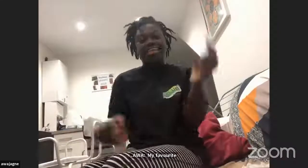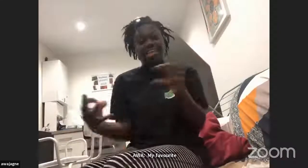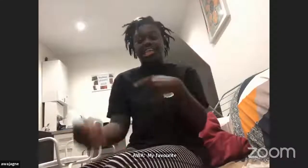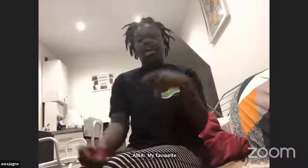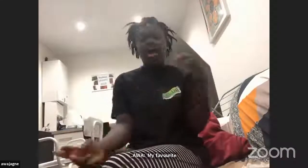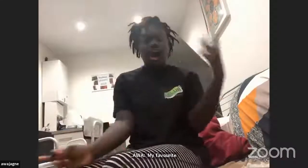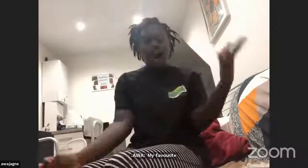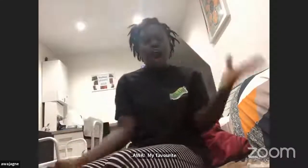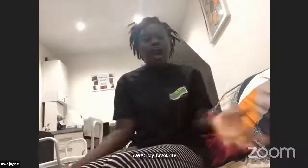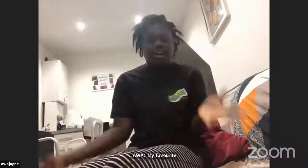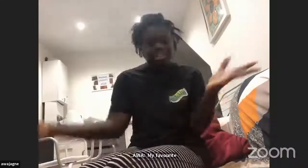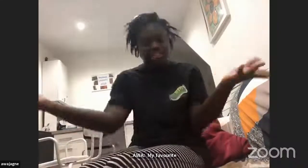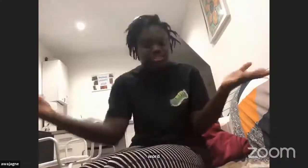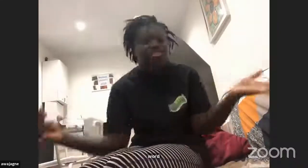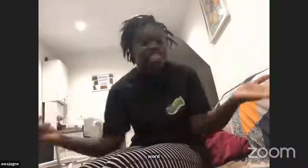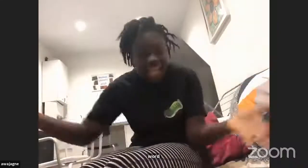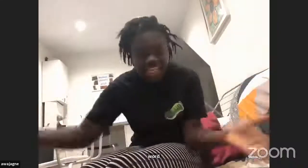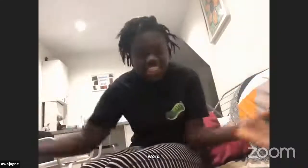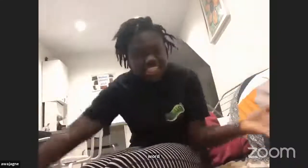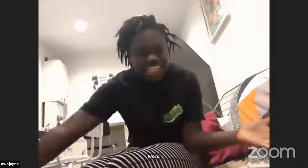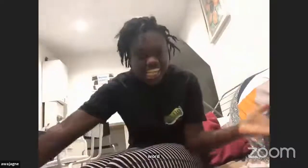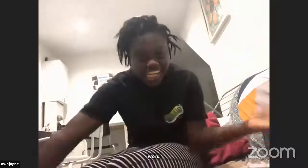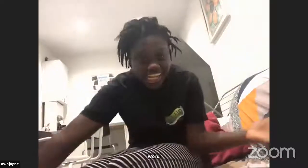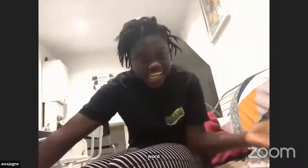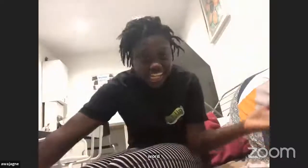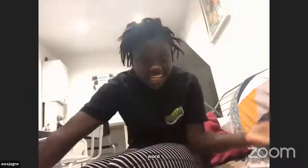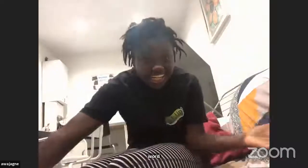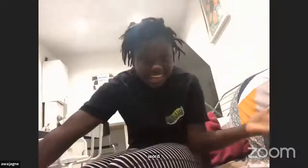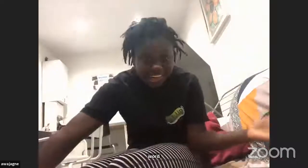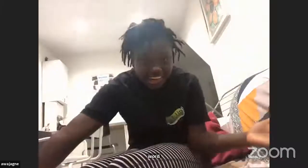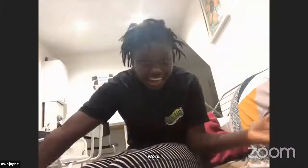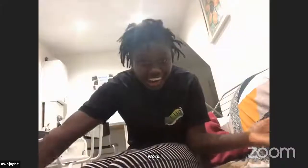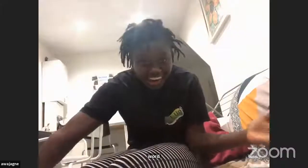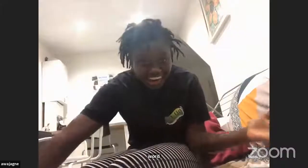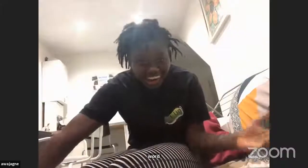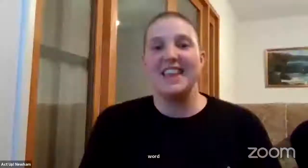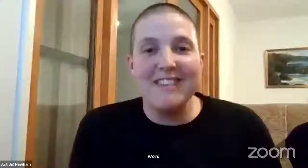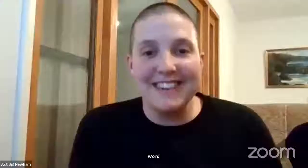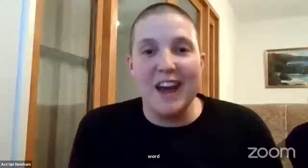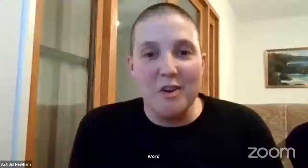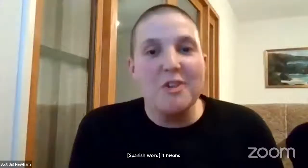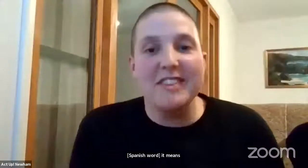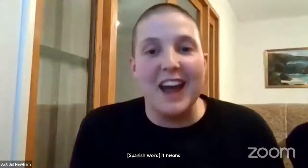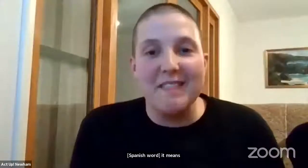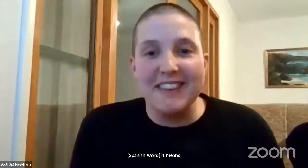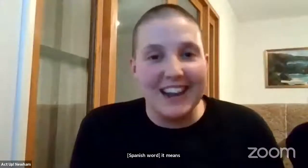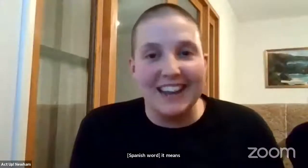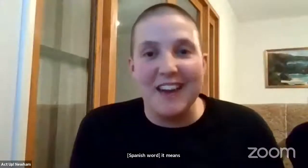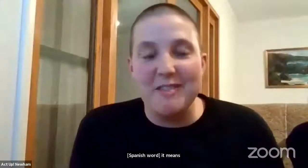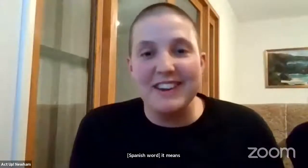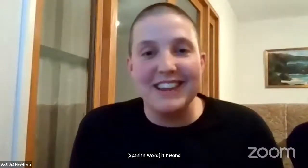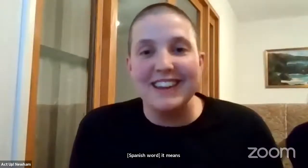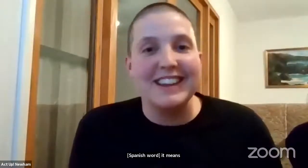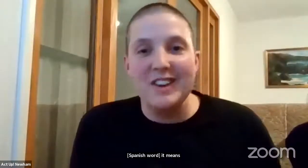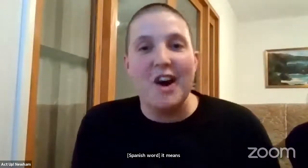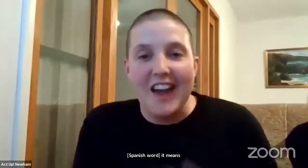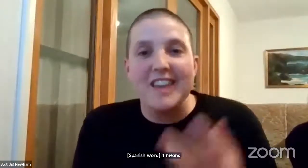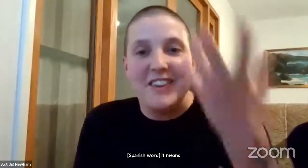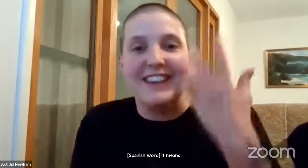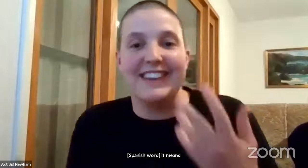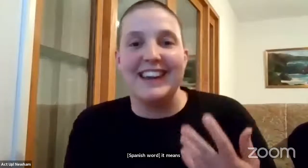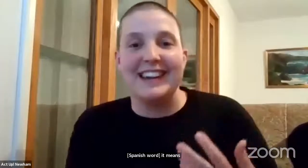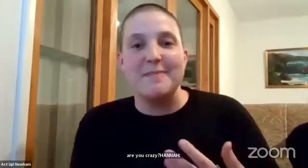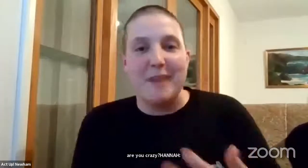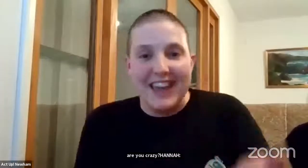That means are you crazy? So Our is now all the time telling everybody, not